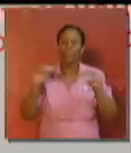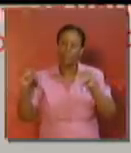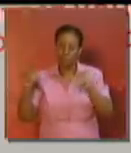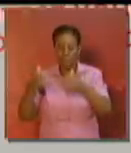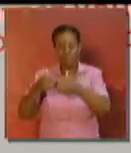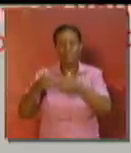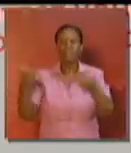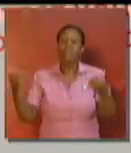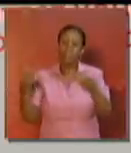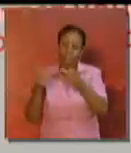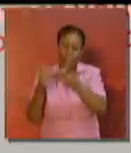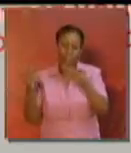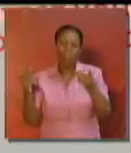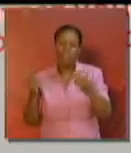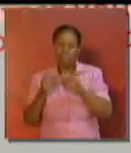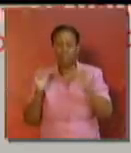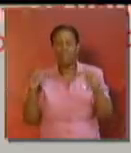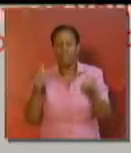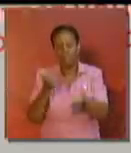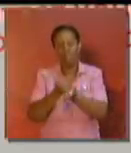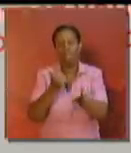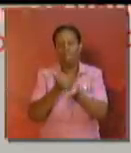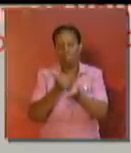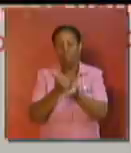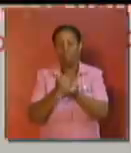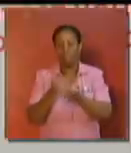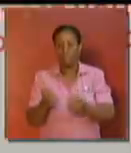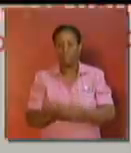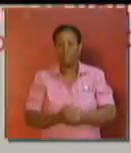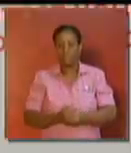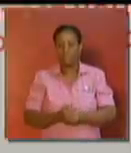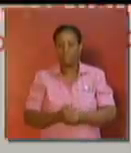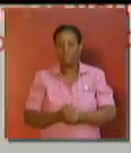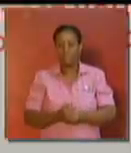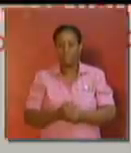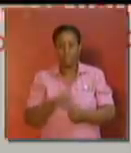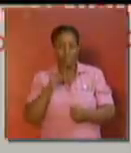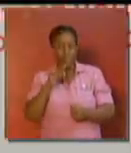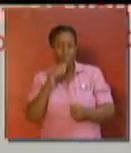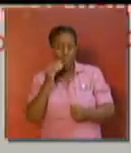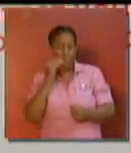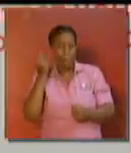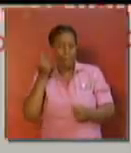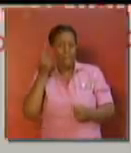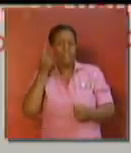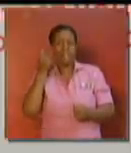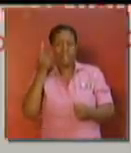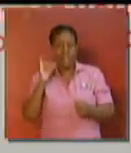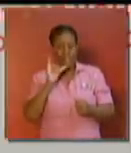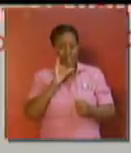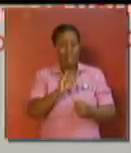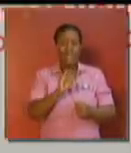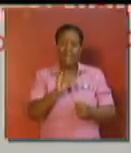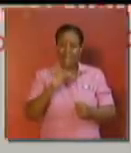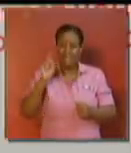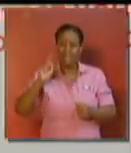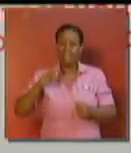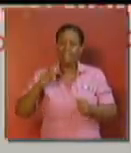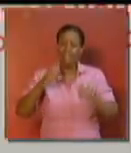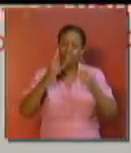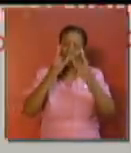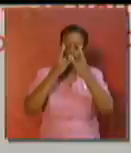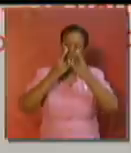still necessary, if you're infected, it's still necessary for you to wear your mask. We know that this is a somewhat alien